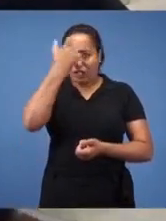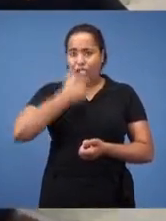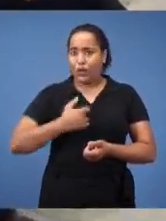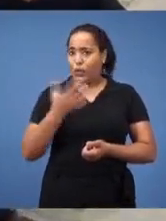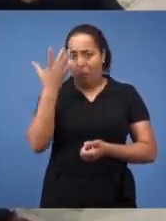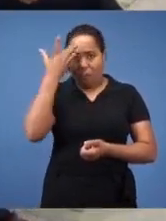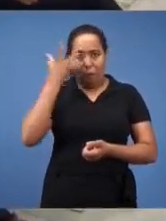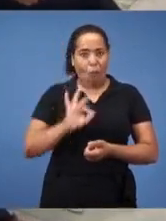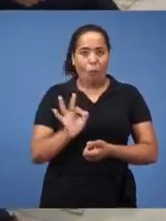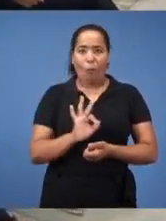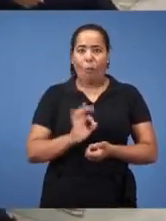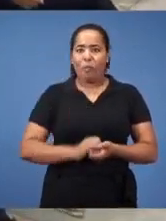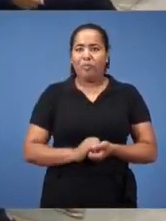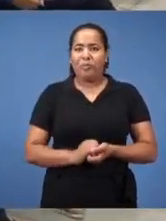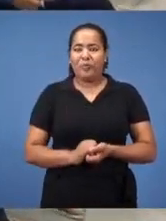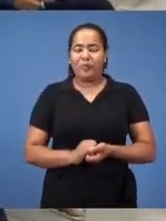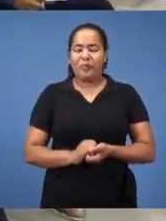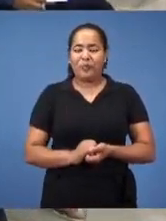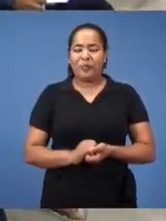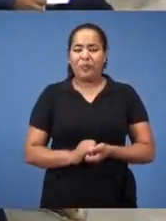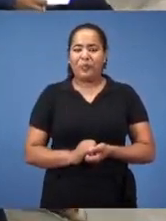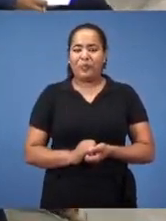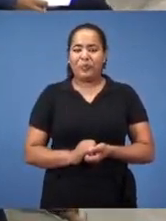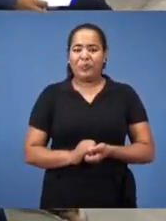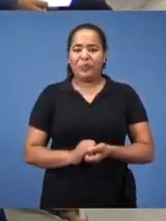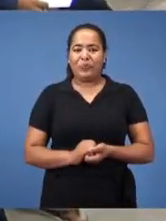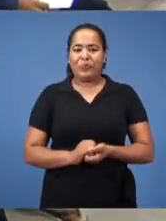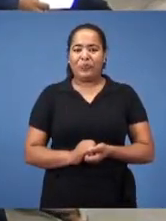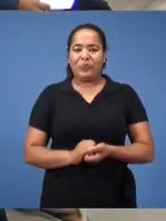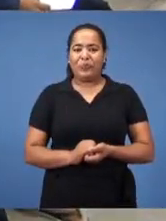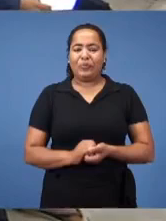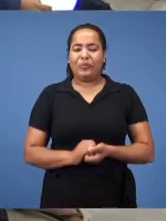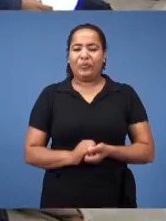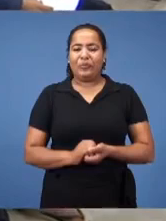No one has an answer. I think I don't know either.